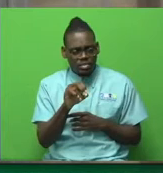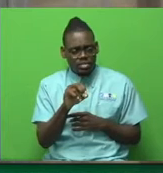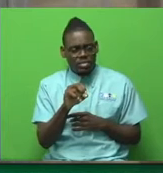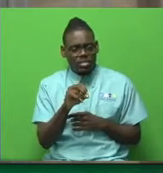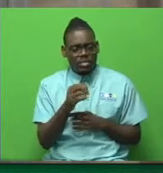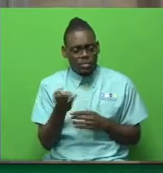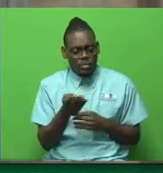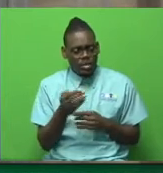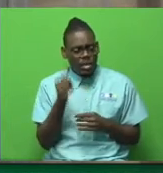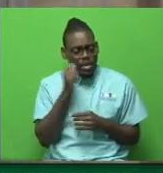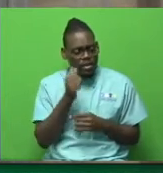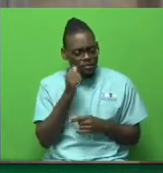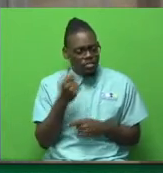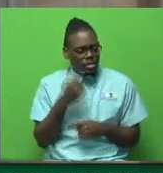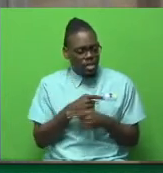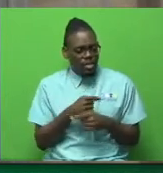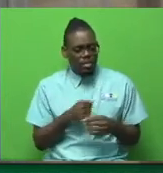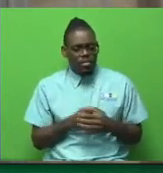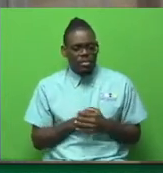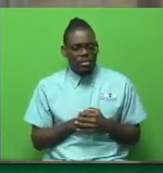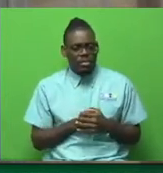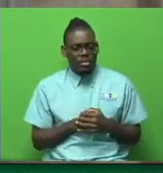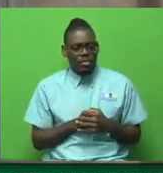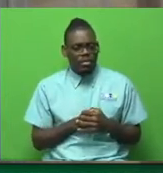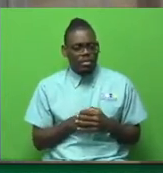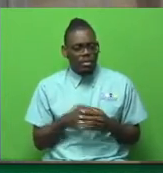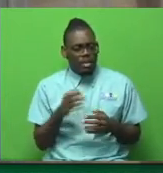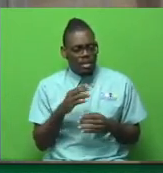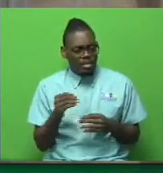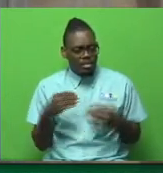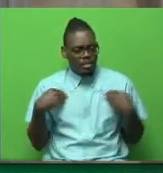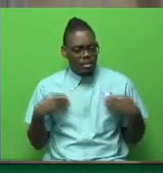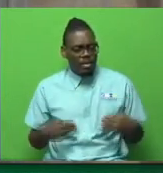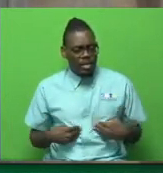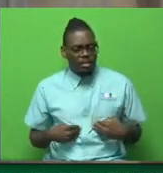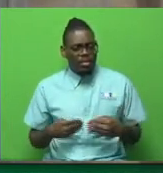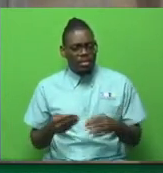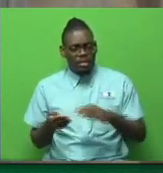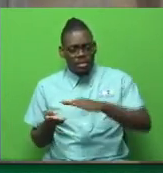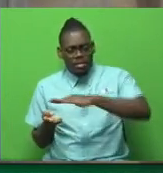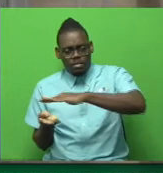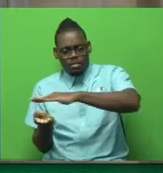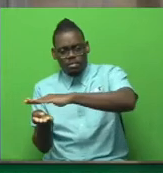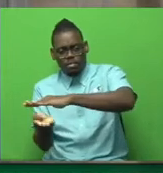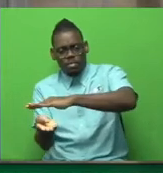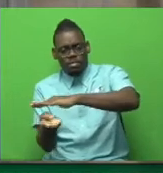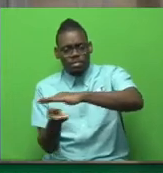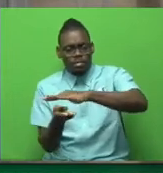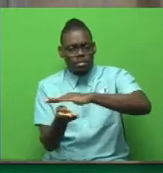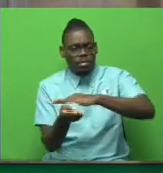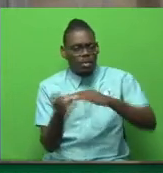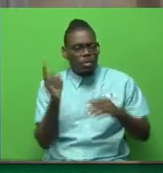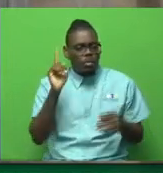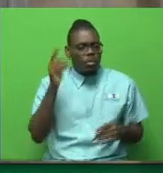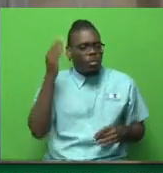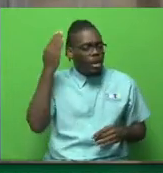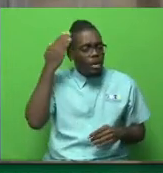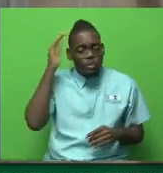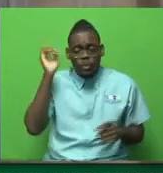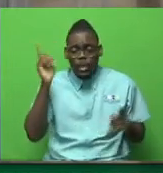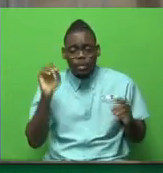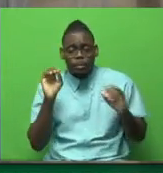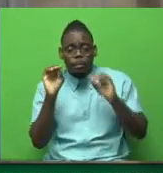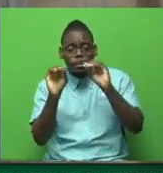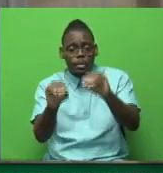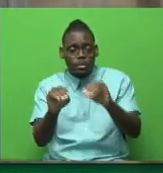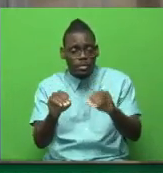where more trees were overwhelmed and and deputies because they banned cremations right they banned cremations during this